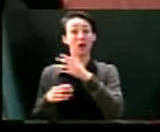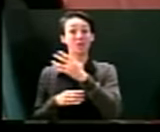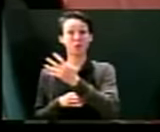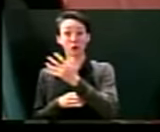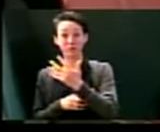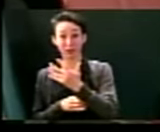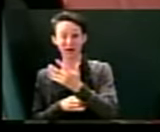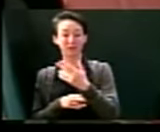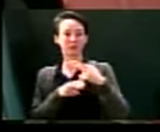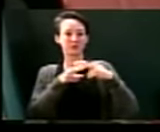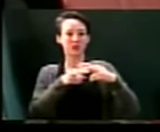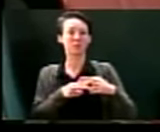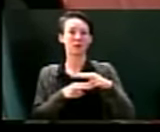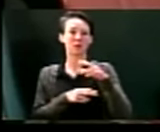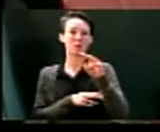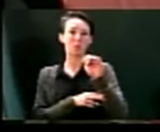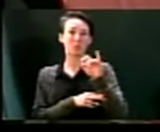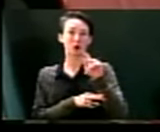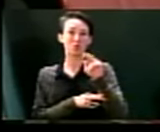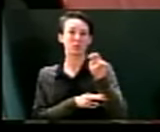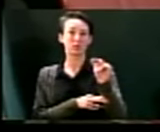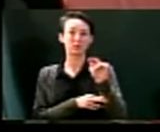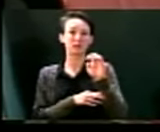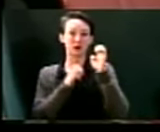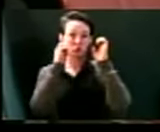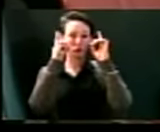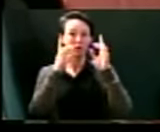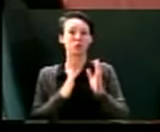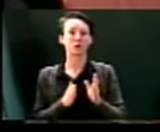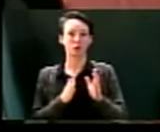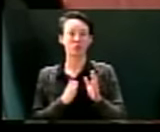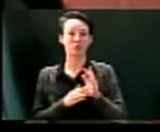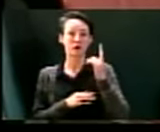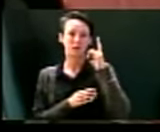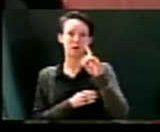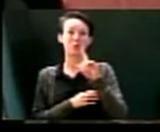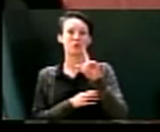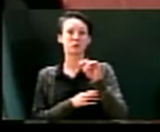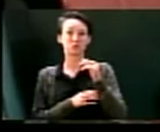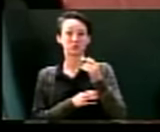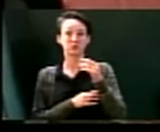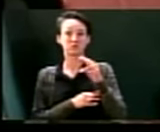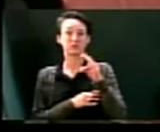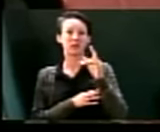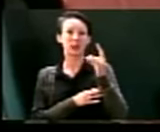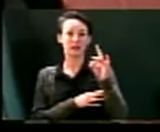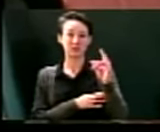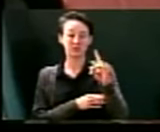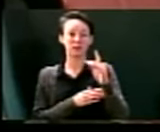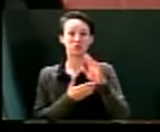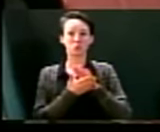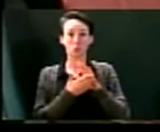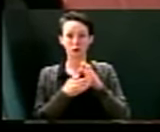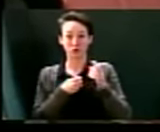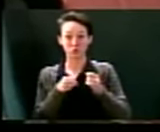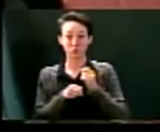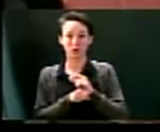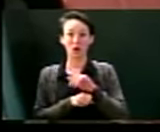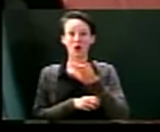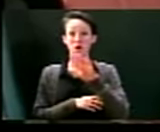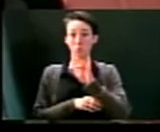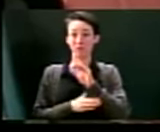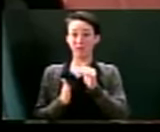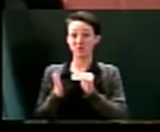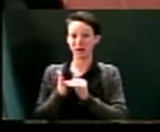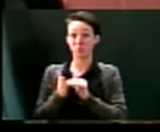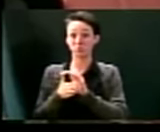that was named a Milken Educator for the 2017-18 school year. She did, as I said, receive her $25,000 cash